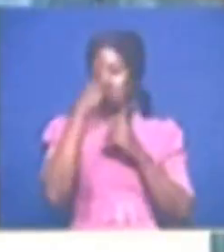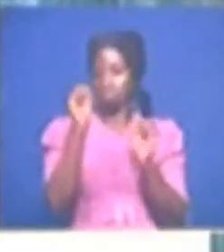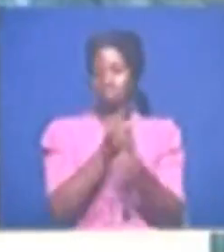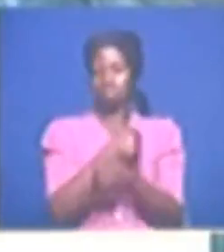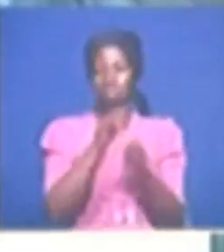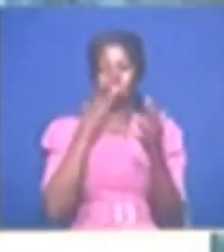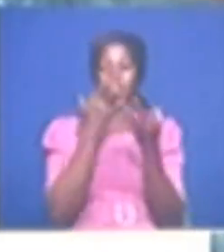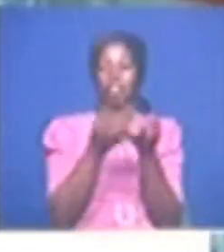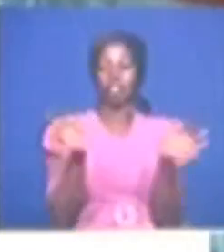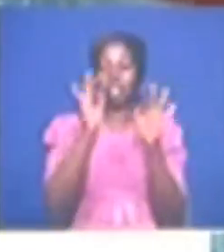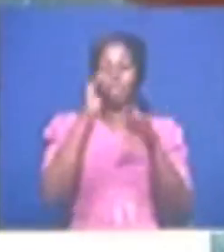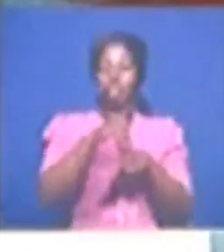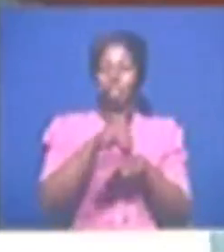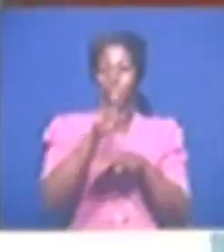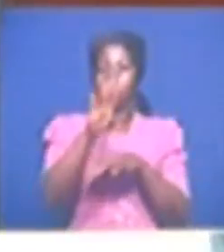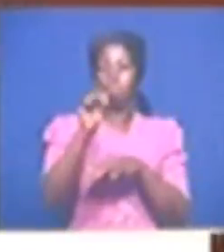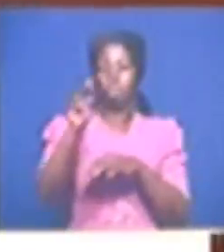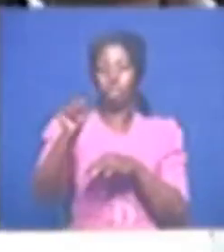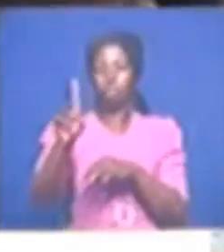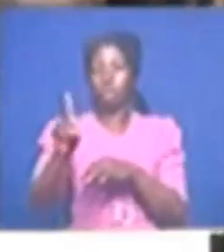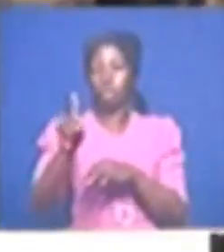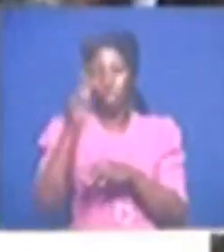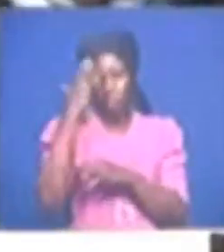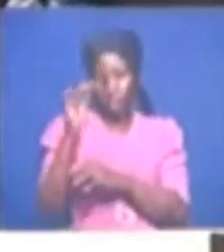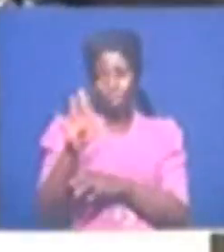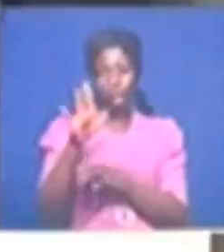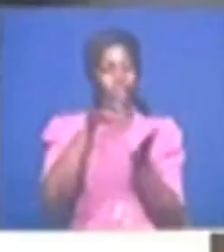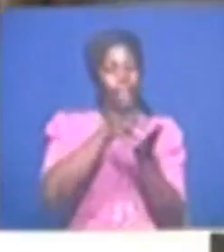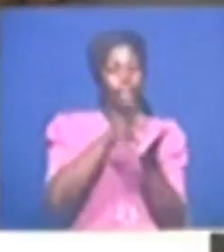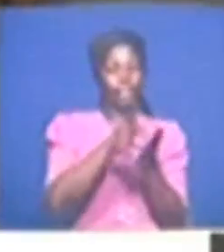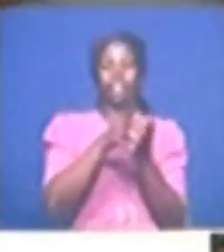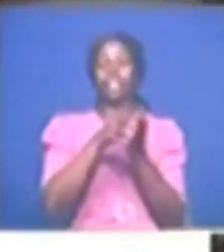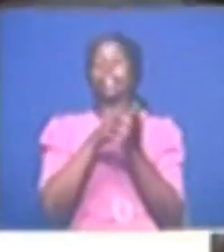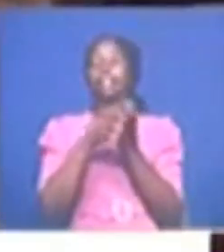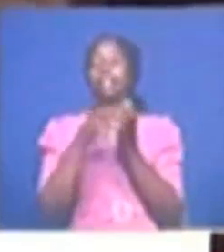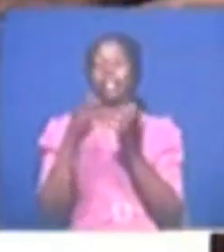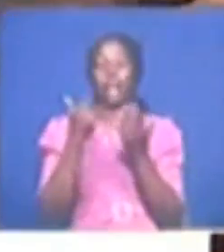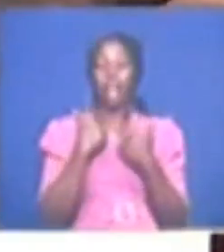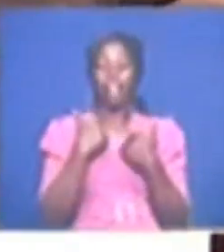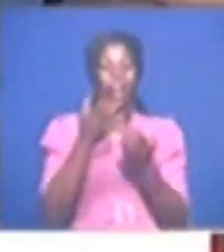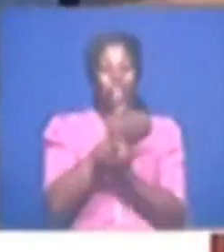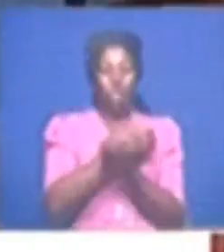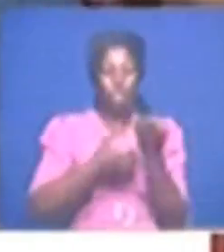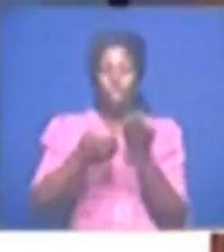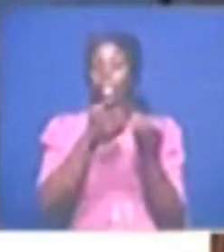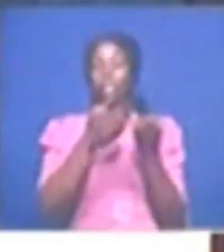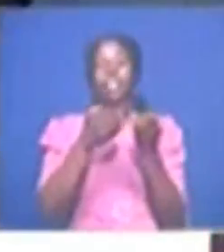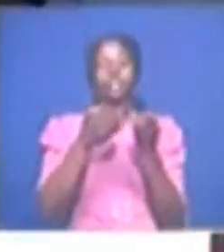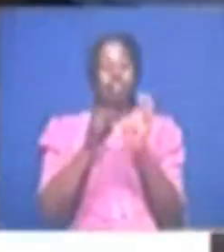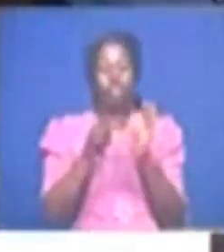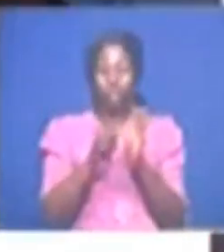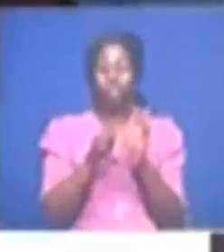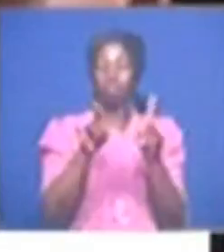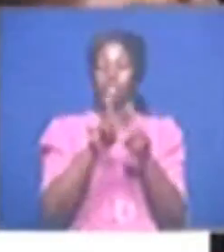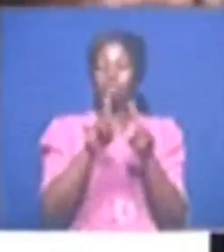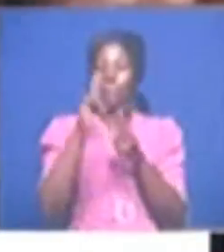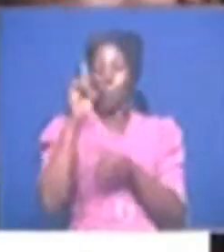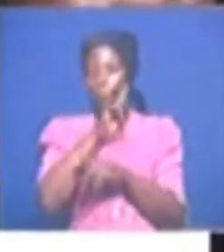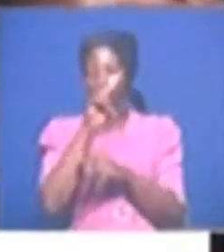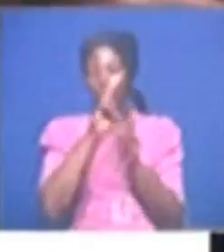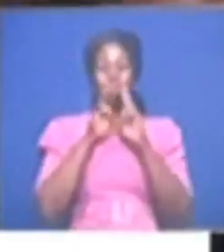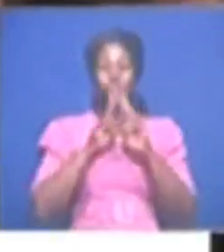the alleged charges are of serious economic crimes with the potential of causing anarchy, threat to peace and national security. In a